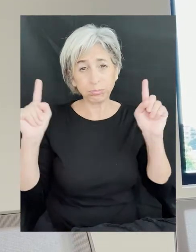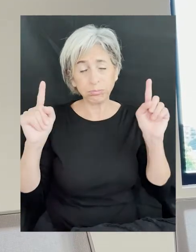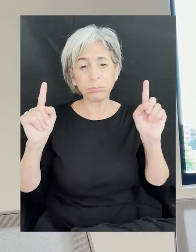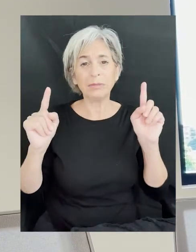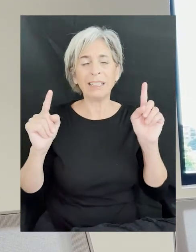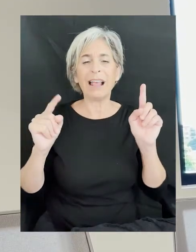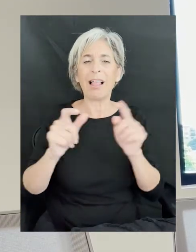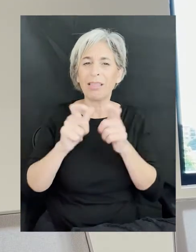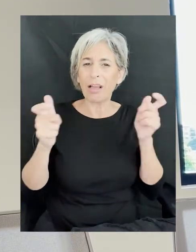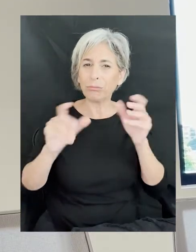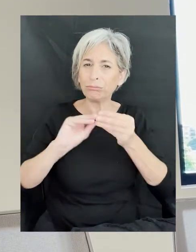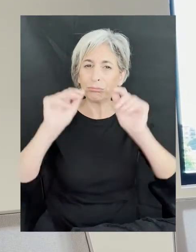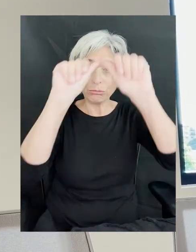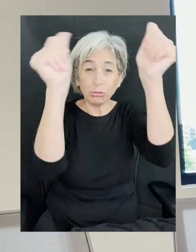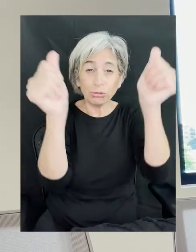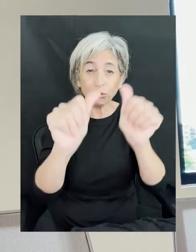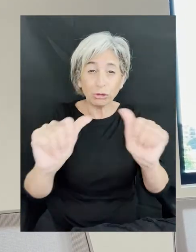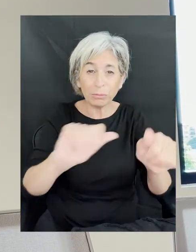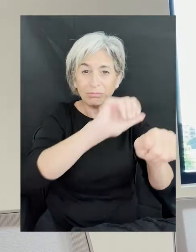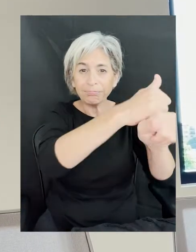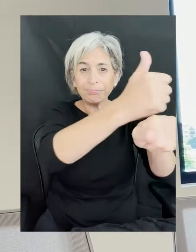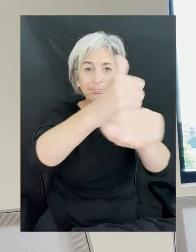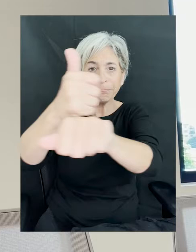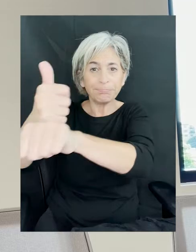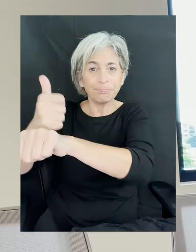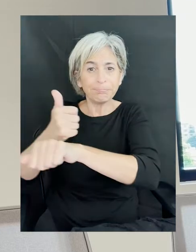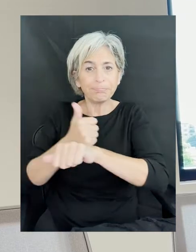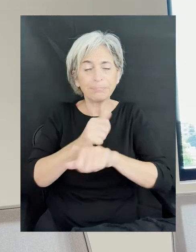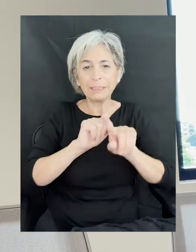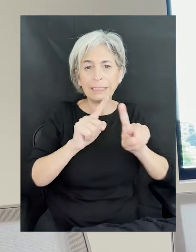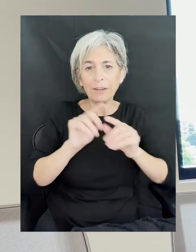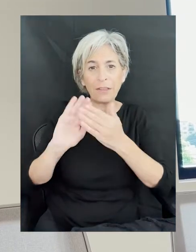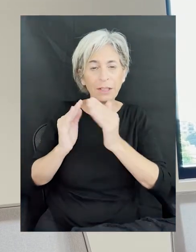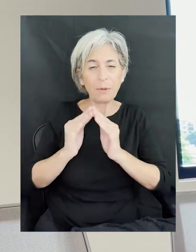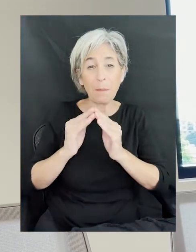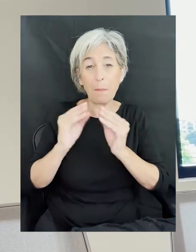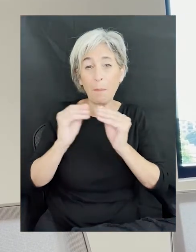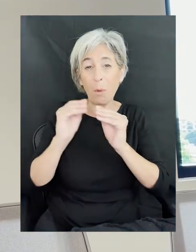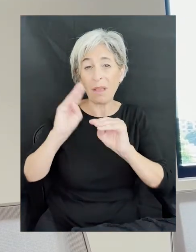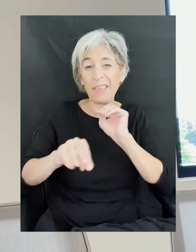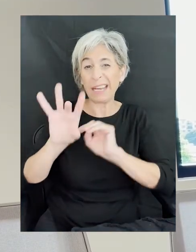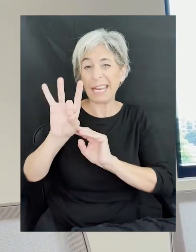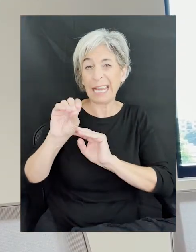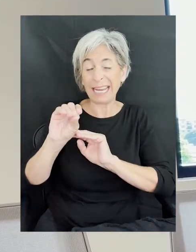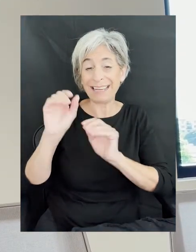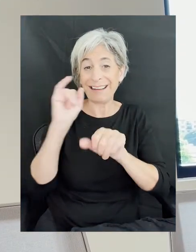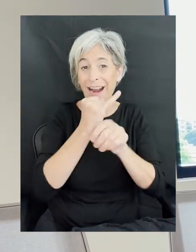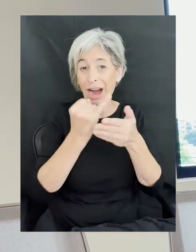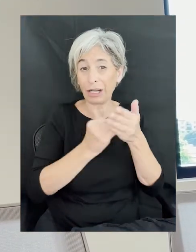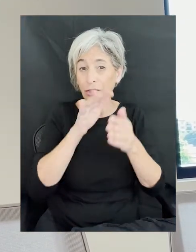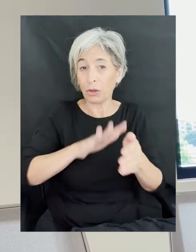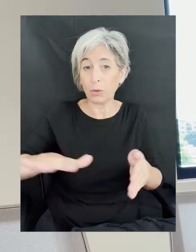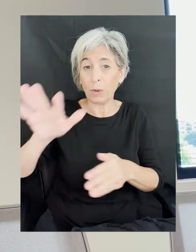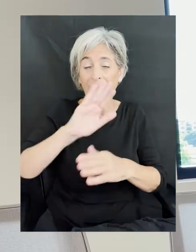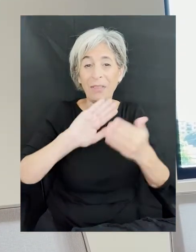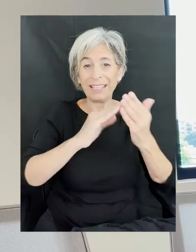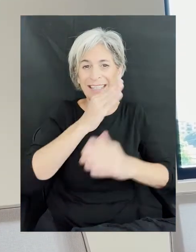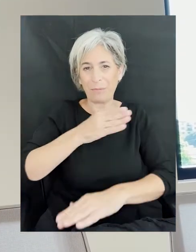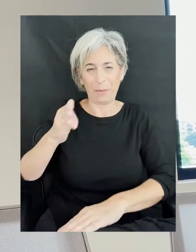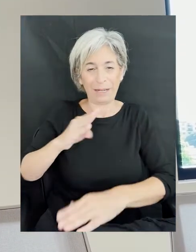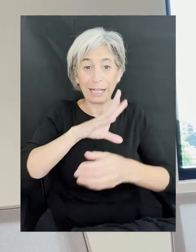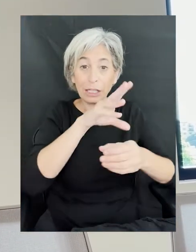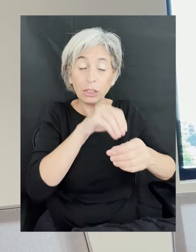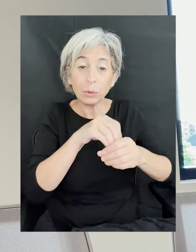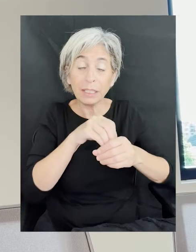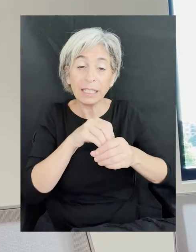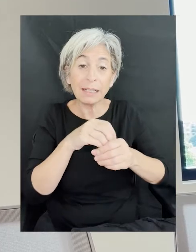a large number of sculptures that are now outside in the community. There are more than 80 artworks throughout the city of Boynton Beach, including